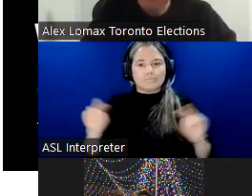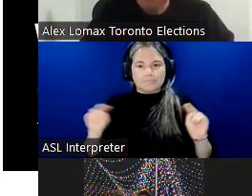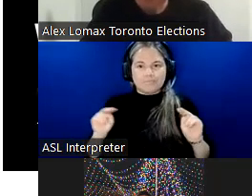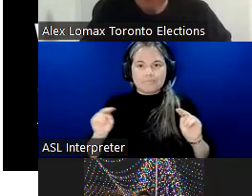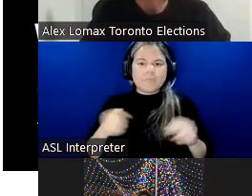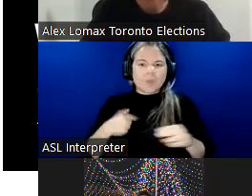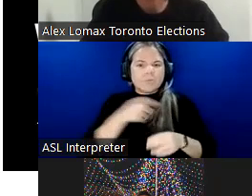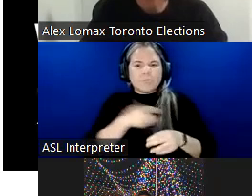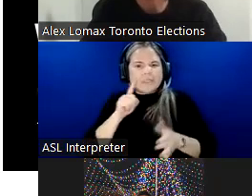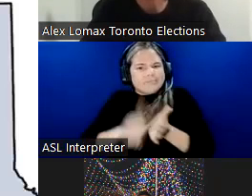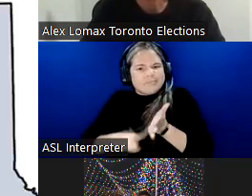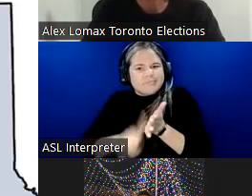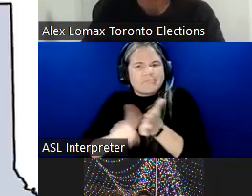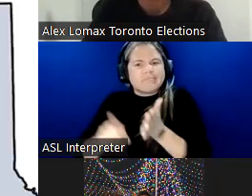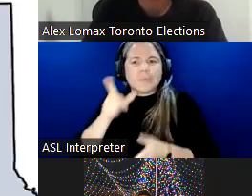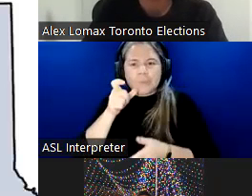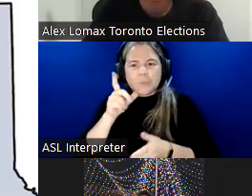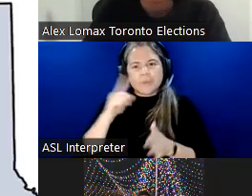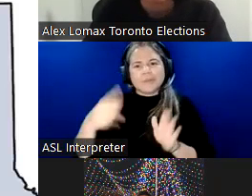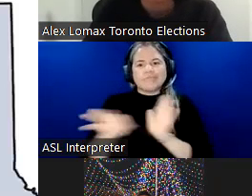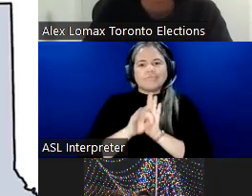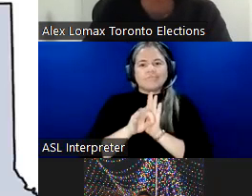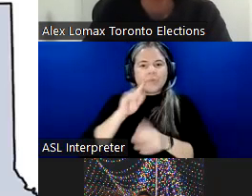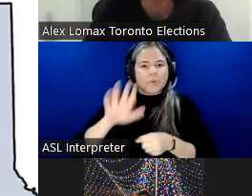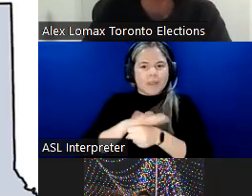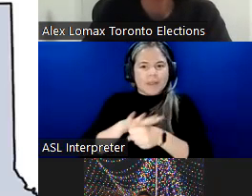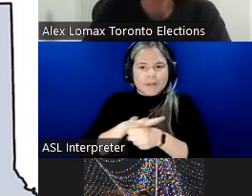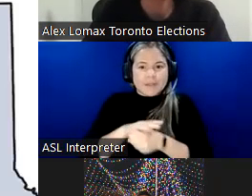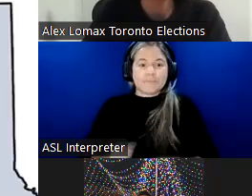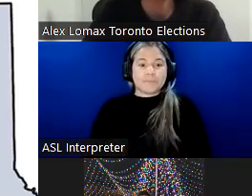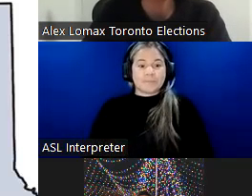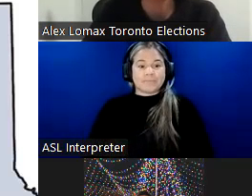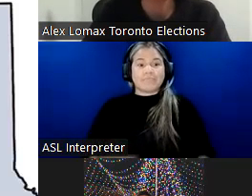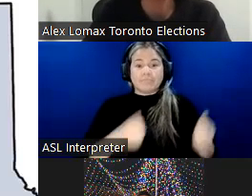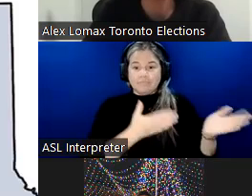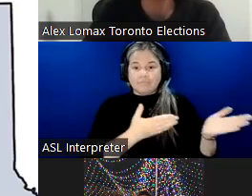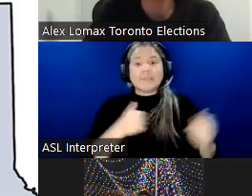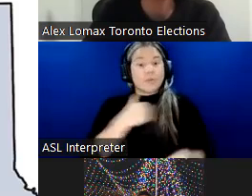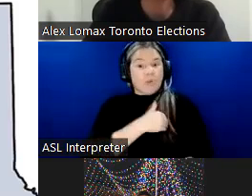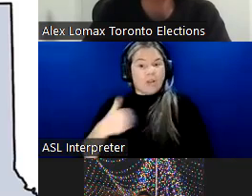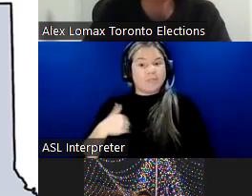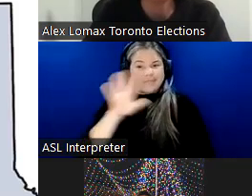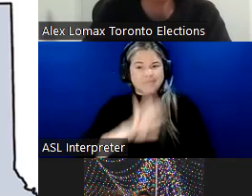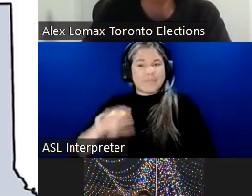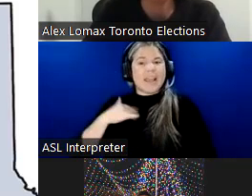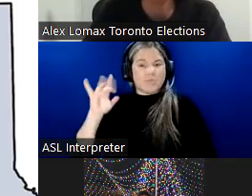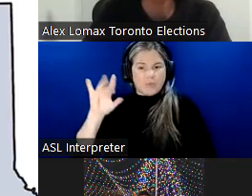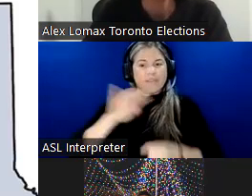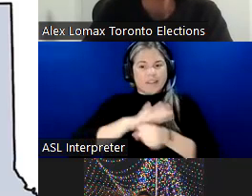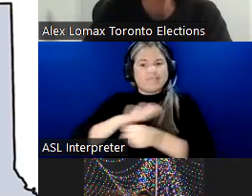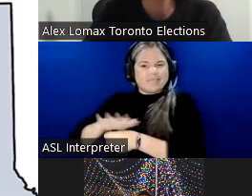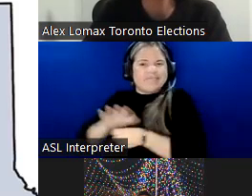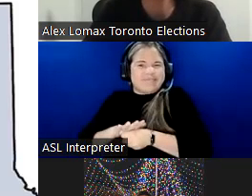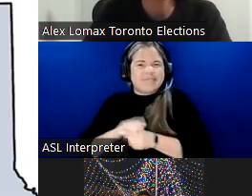area. Okay, next slide, please. So here is a map of the 25 wards in the City of Toronto and their corresponding names and